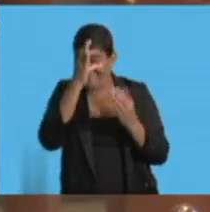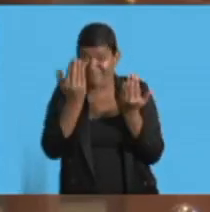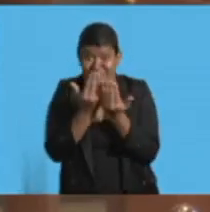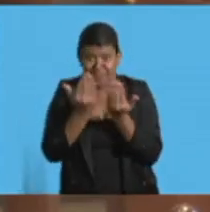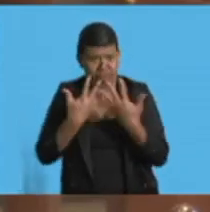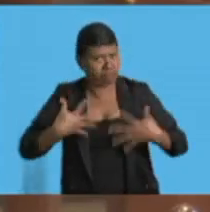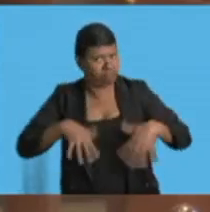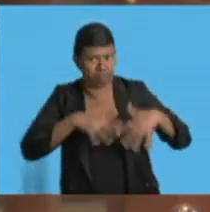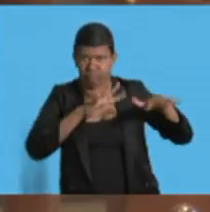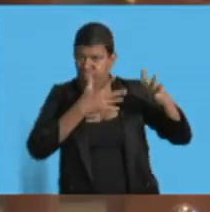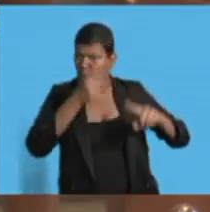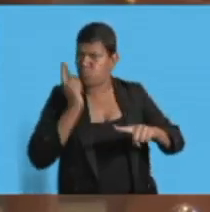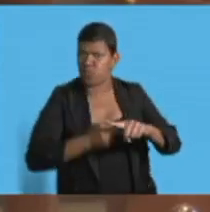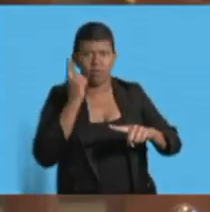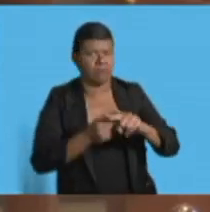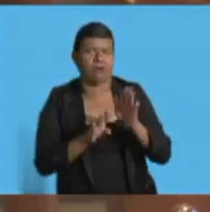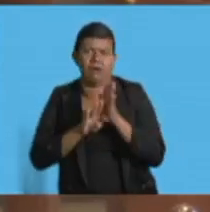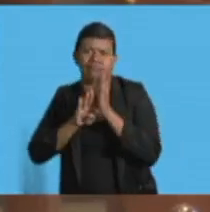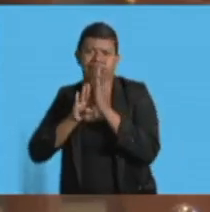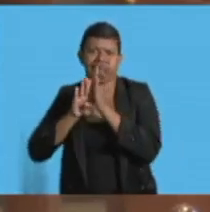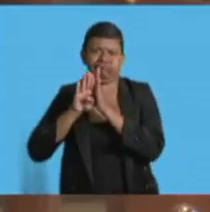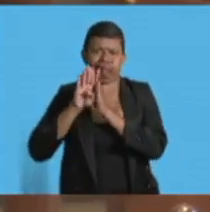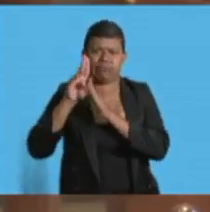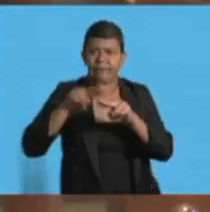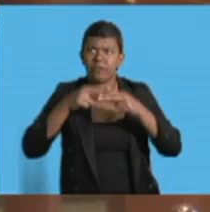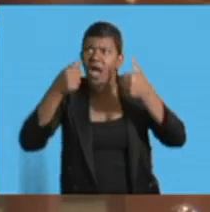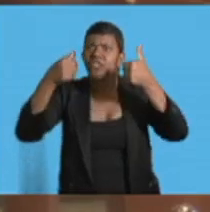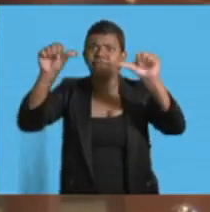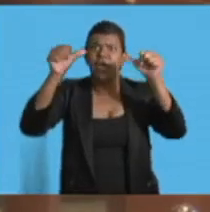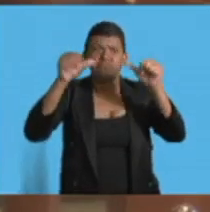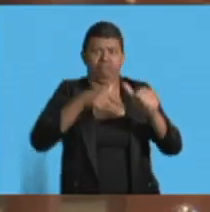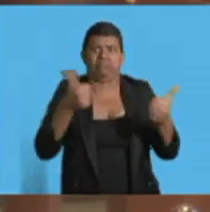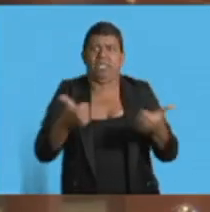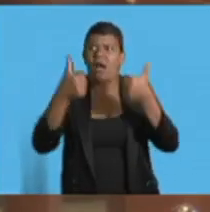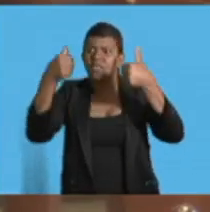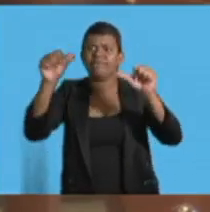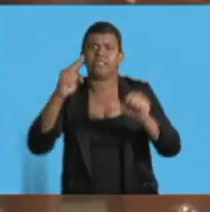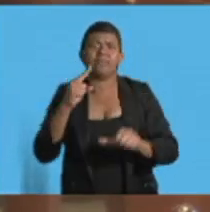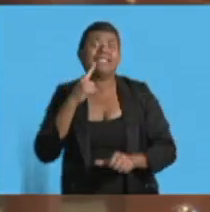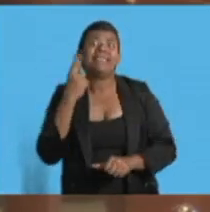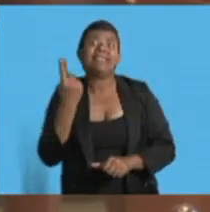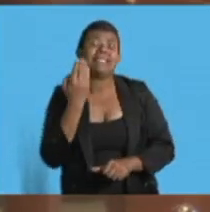Fiji has achieved during his address to Parliament yesterday.